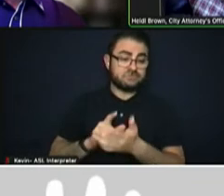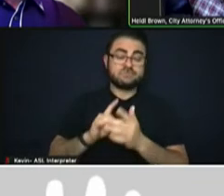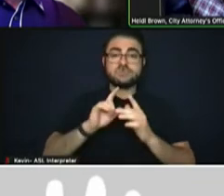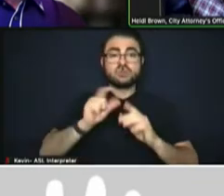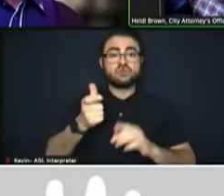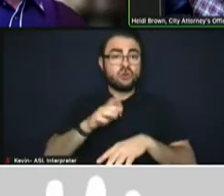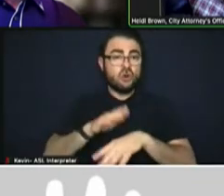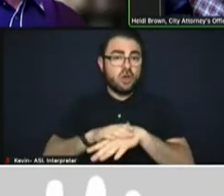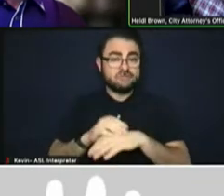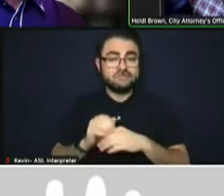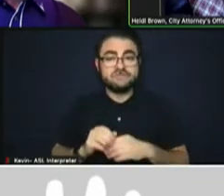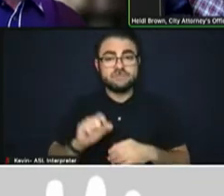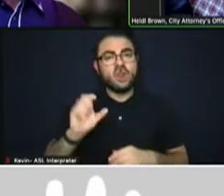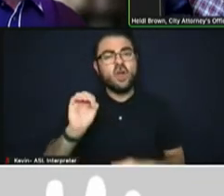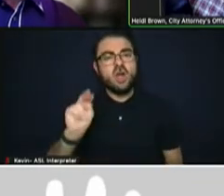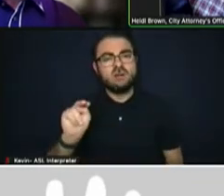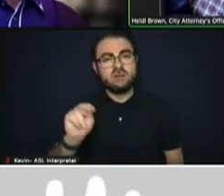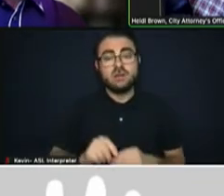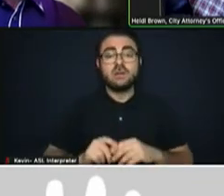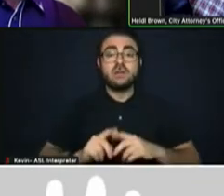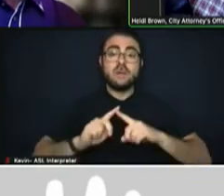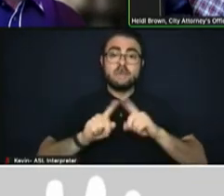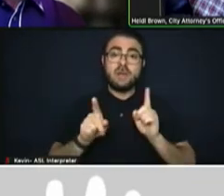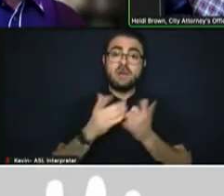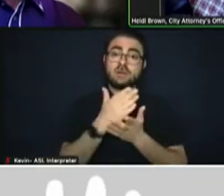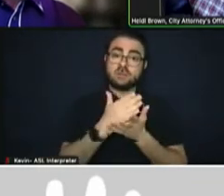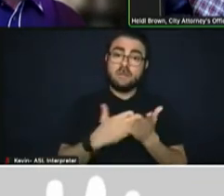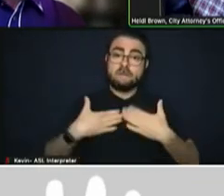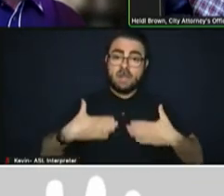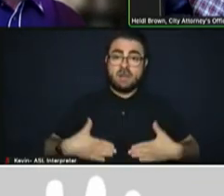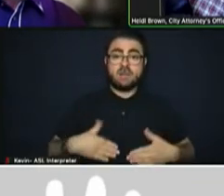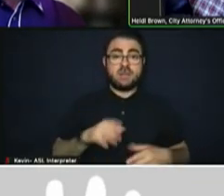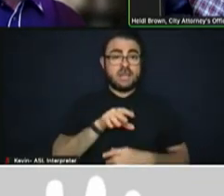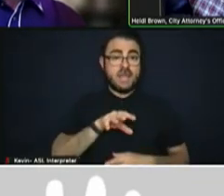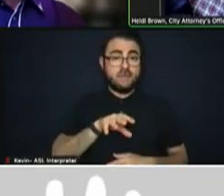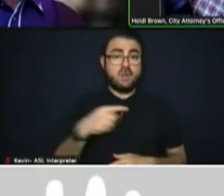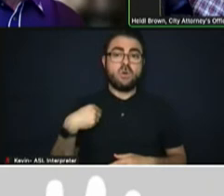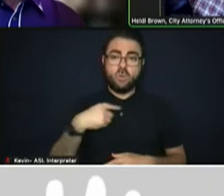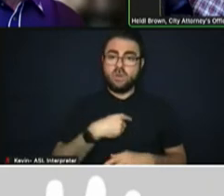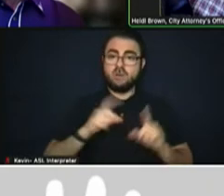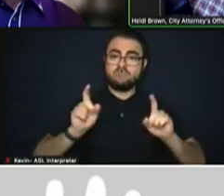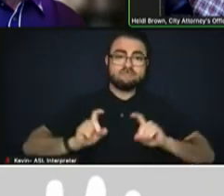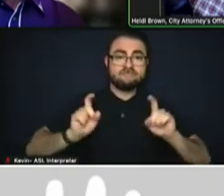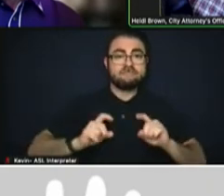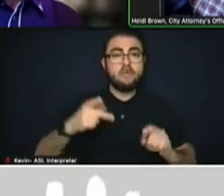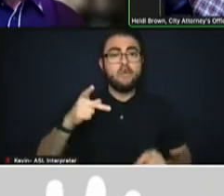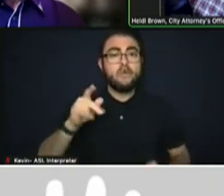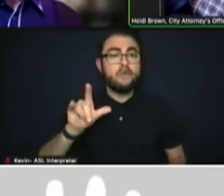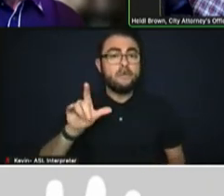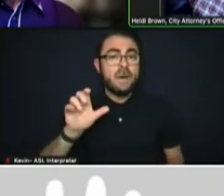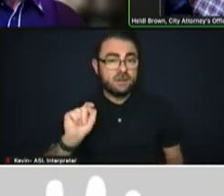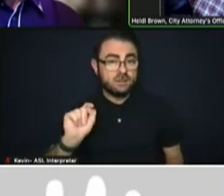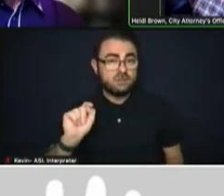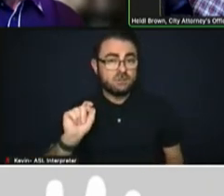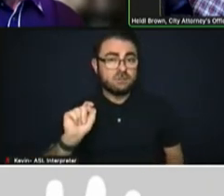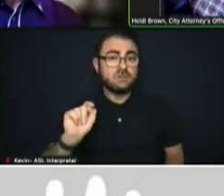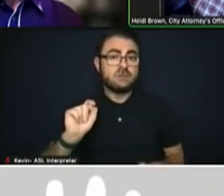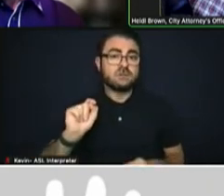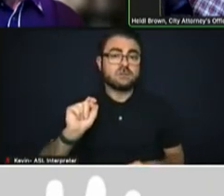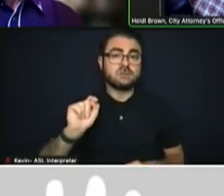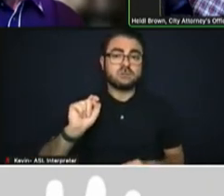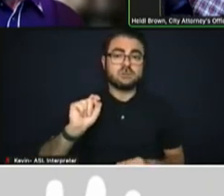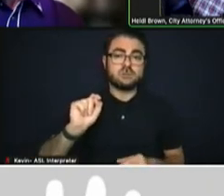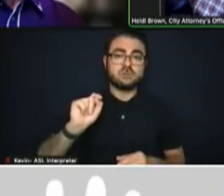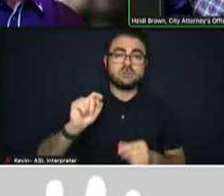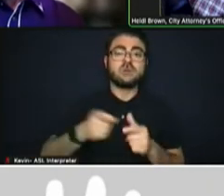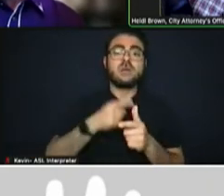body cameras that we are piloting and that we will potentially enter into a